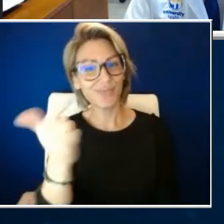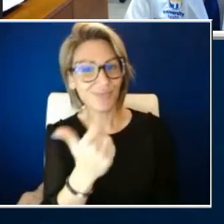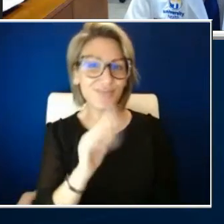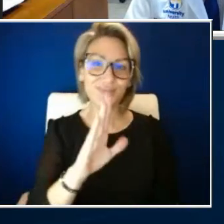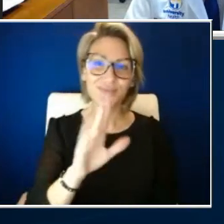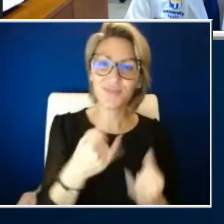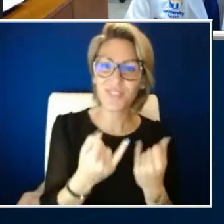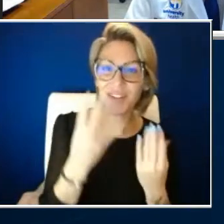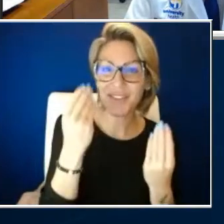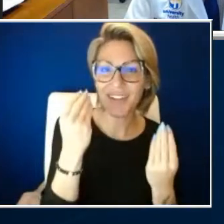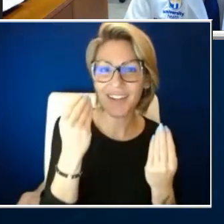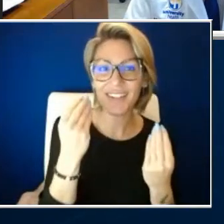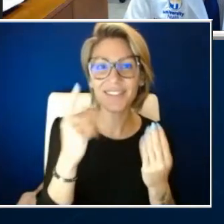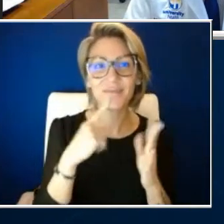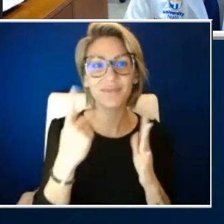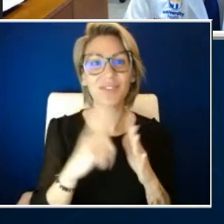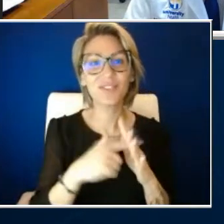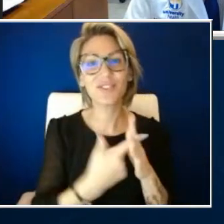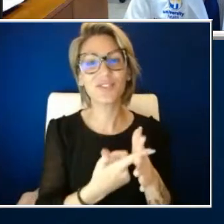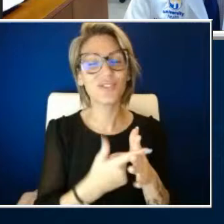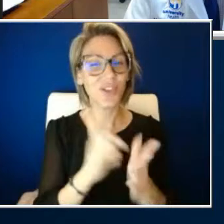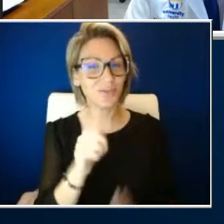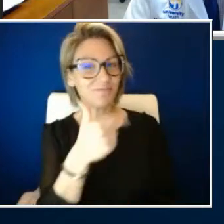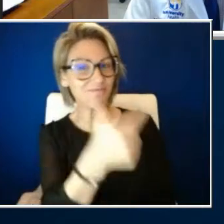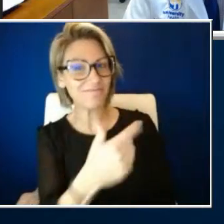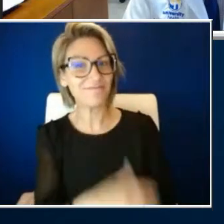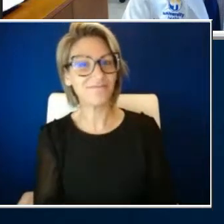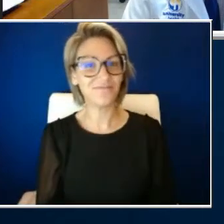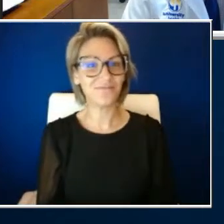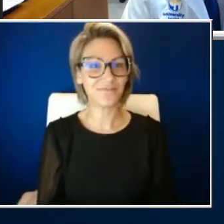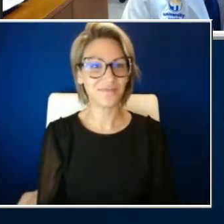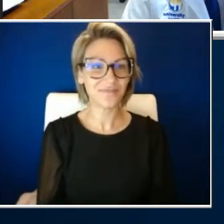thoughts. I'm going to start with Dr. Bill Gilbert up with St. Luke's.